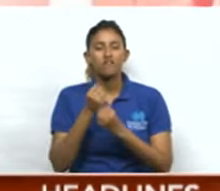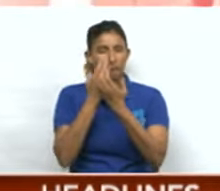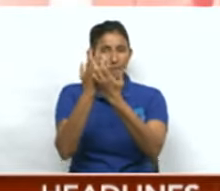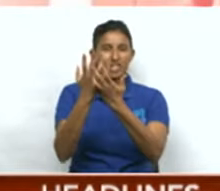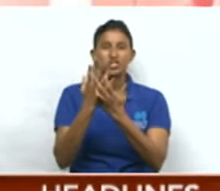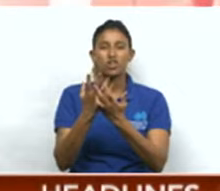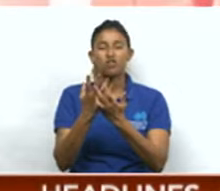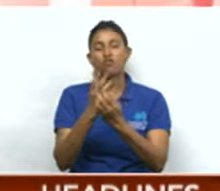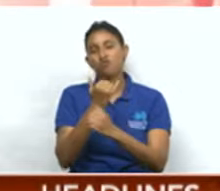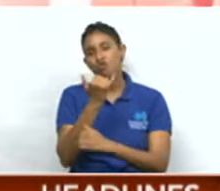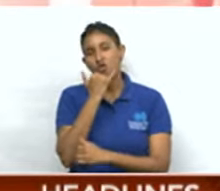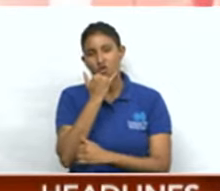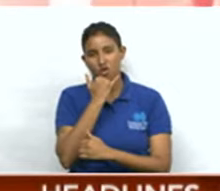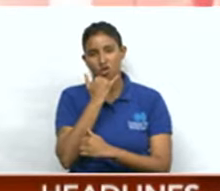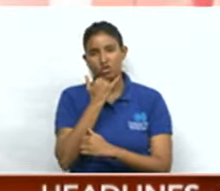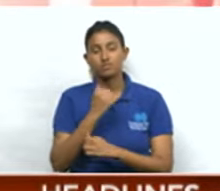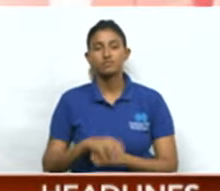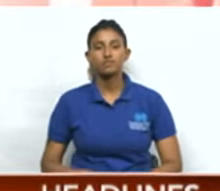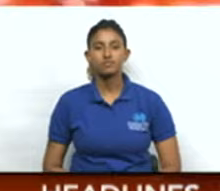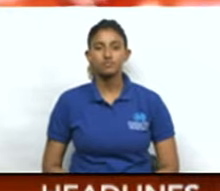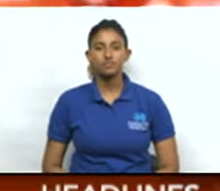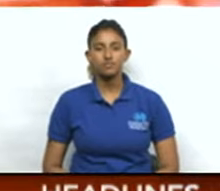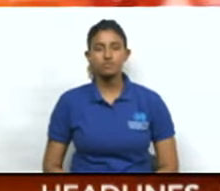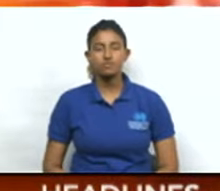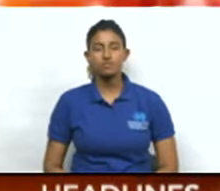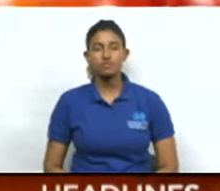Melissa Williams-Zambrano, CNC3 News.